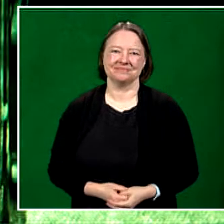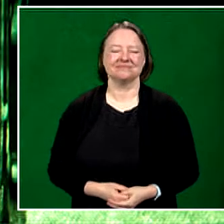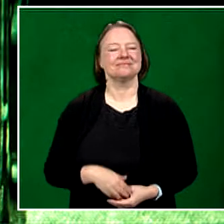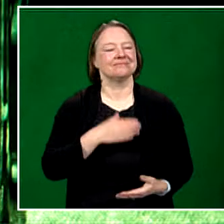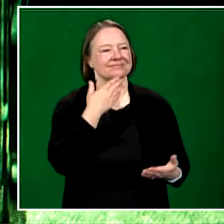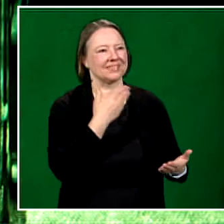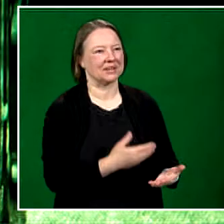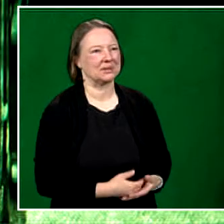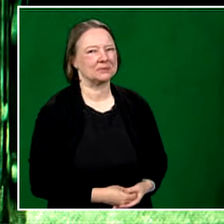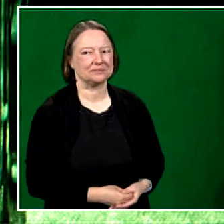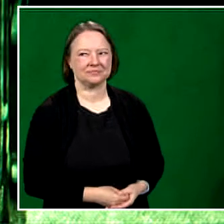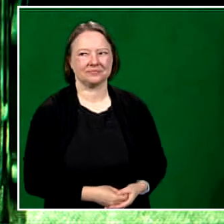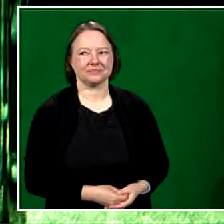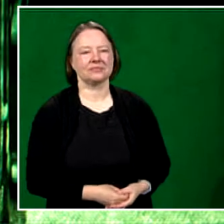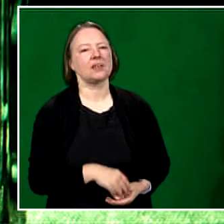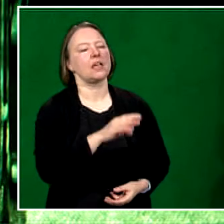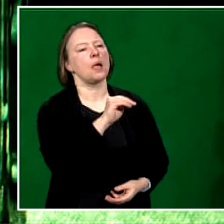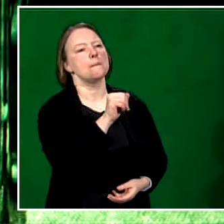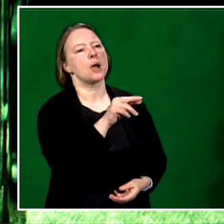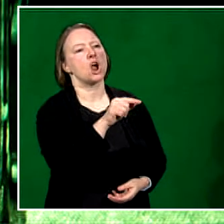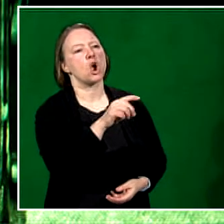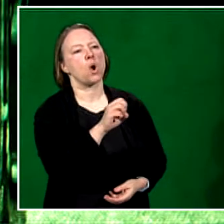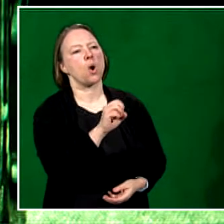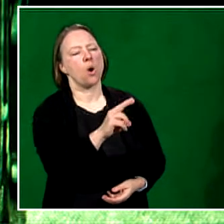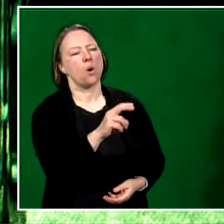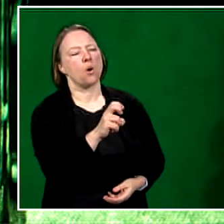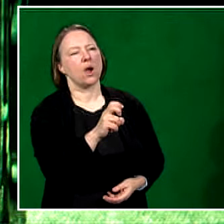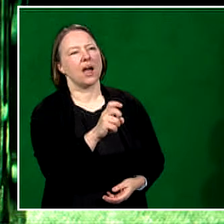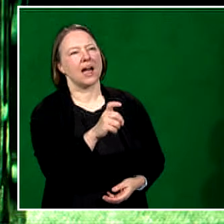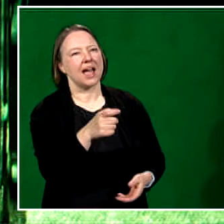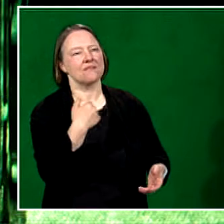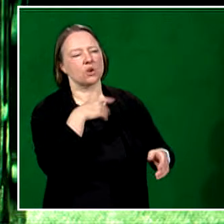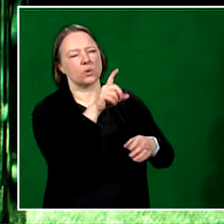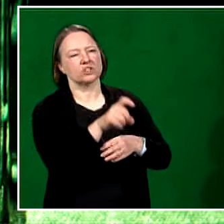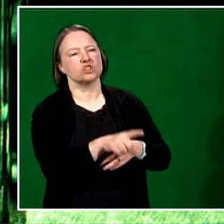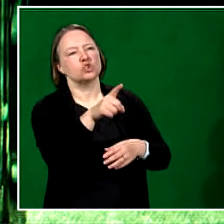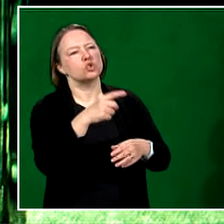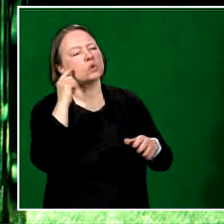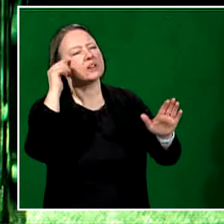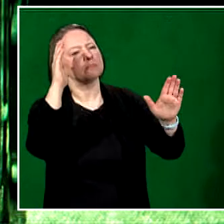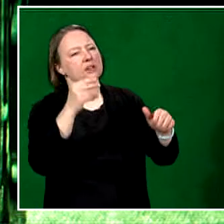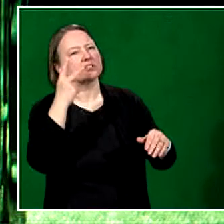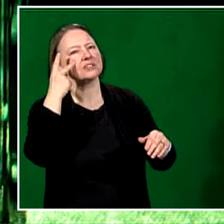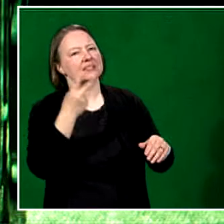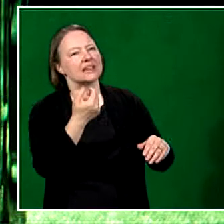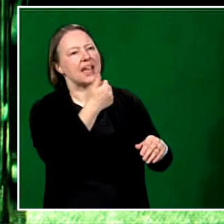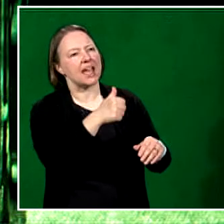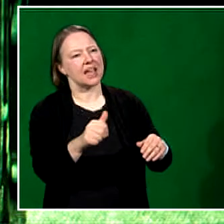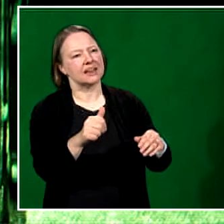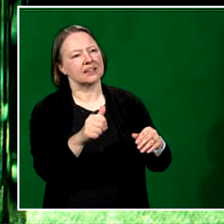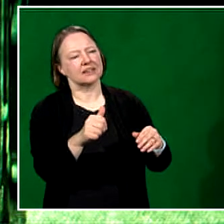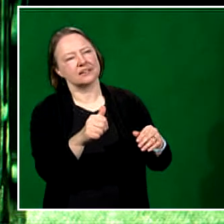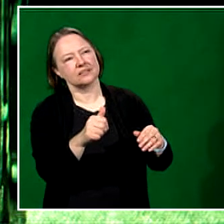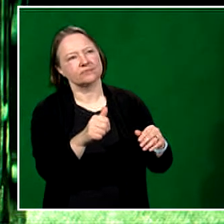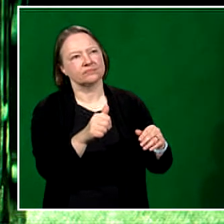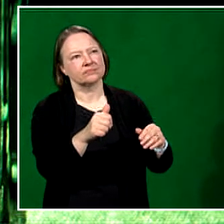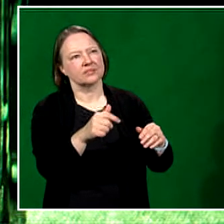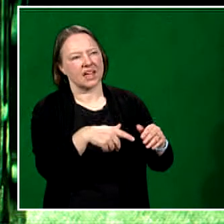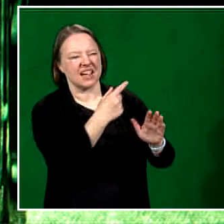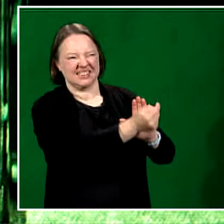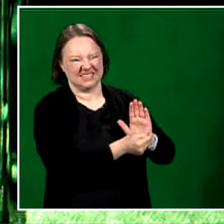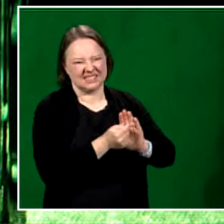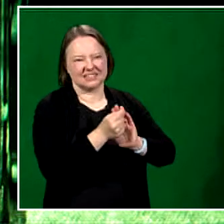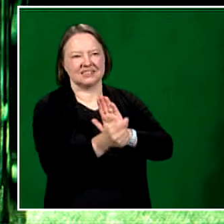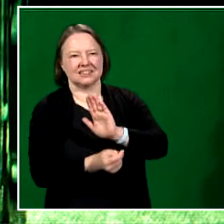Thank you. Yeah. Margot, I have a question, and that is, do you expect or do you see any kind of seasonality in both the